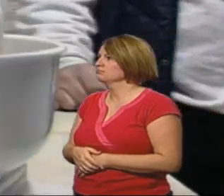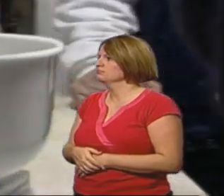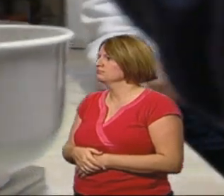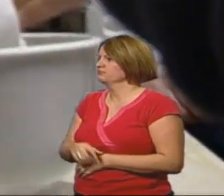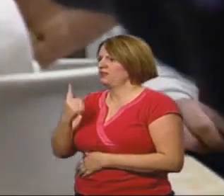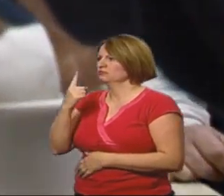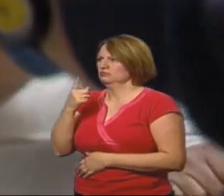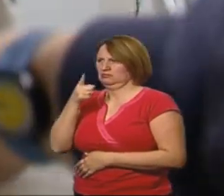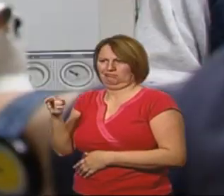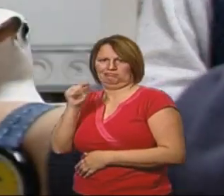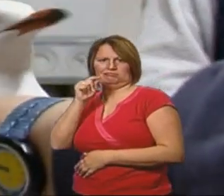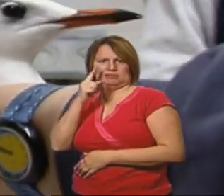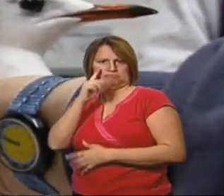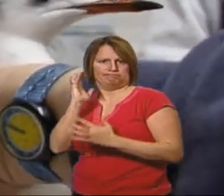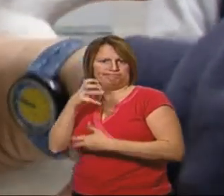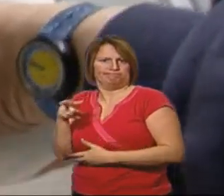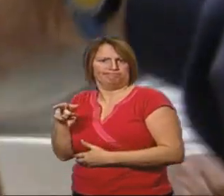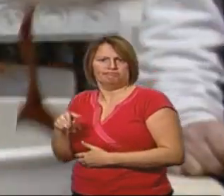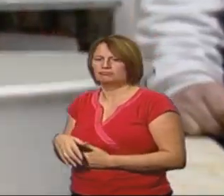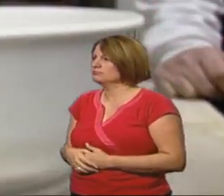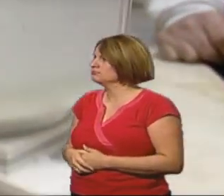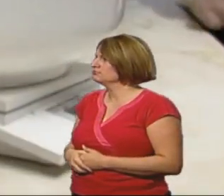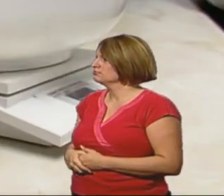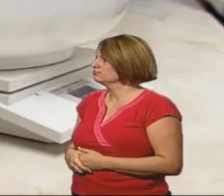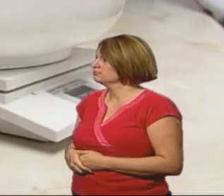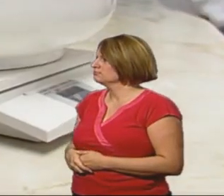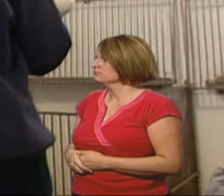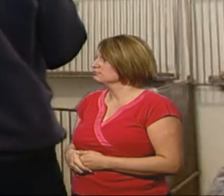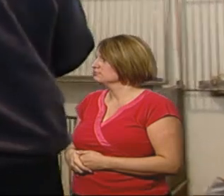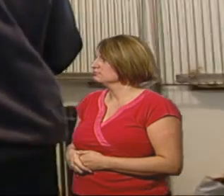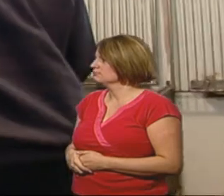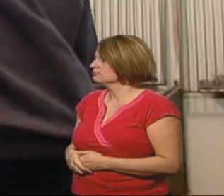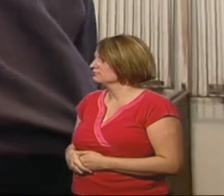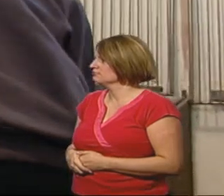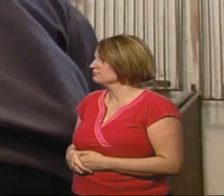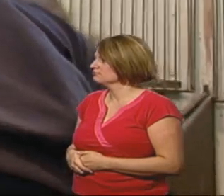332 grams. Aren't you a good boy? Yeah.